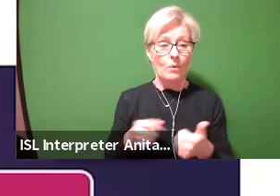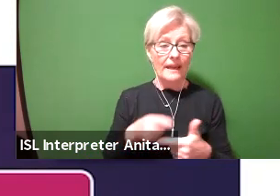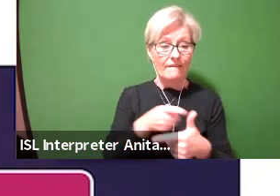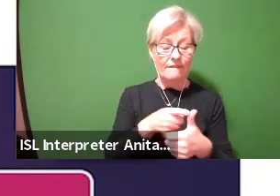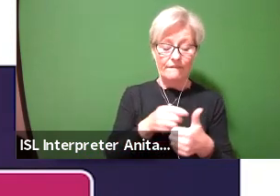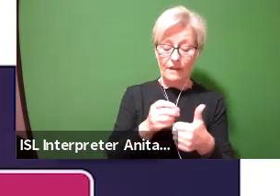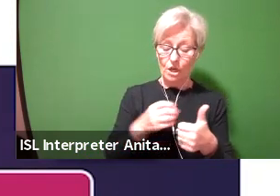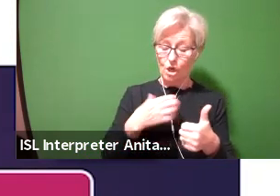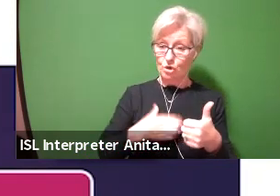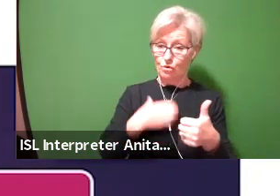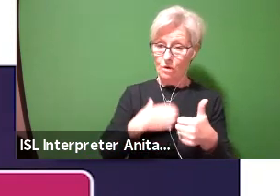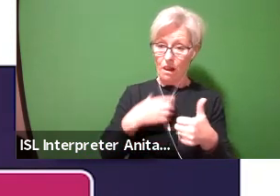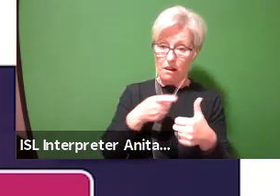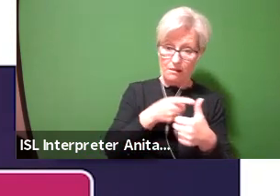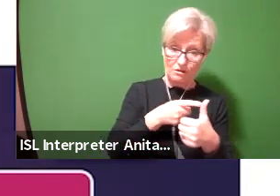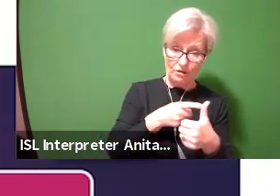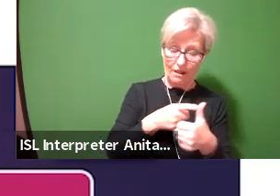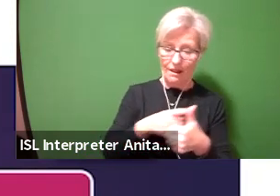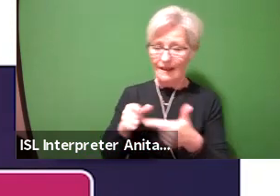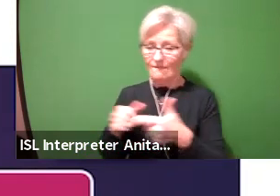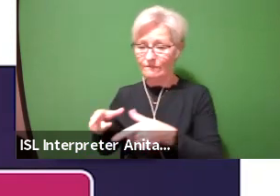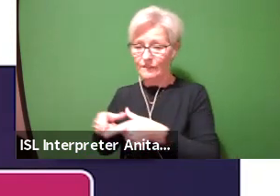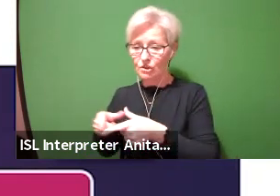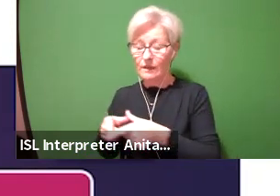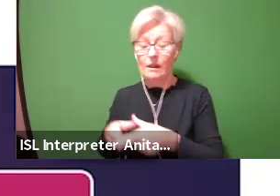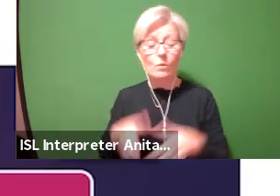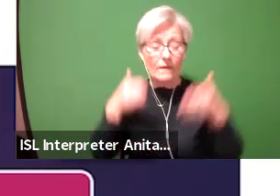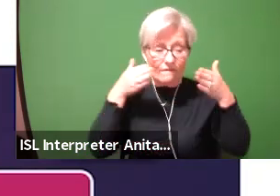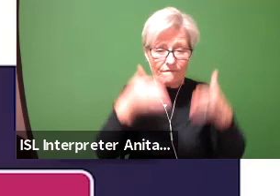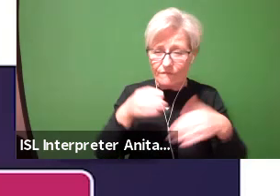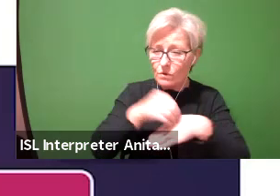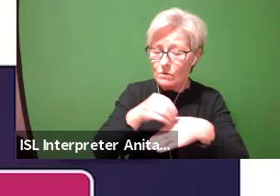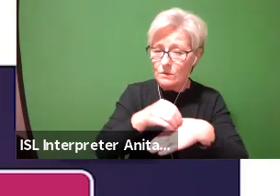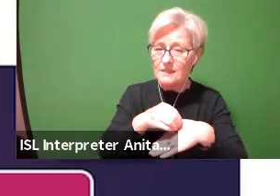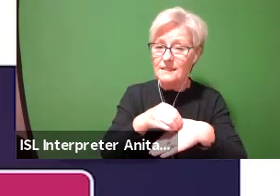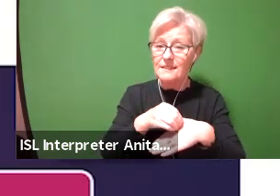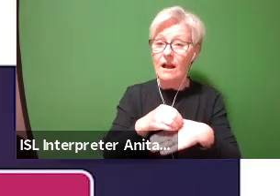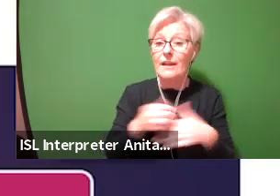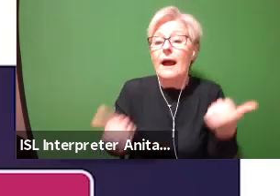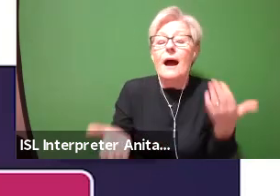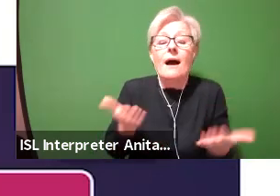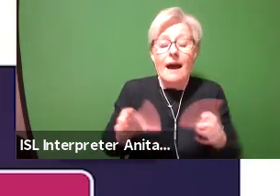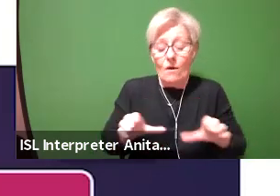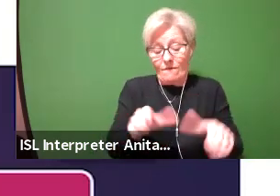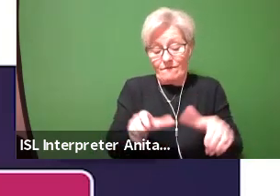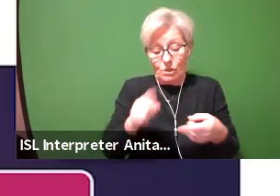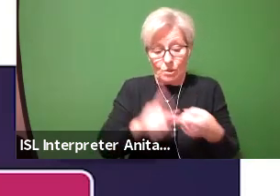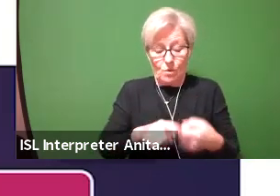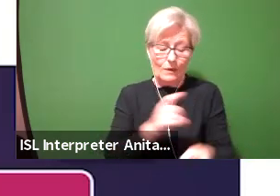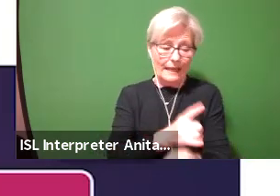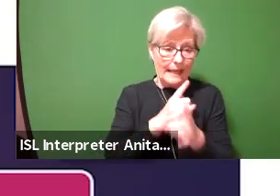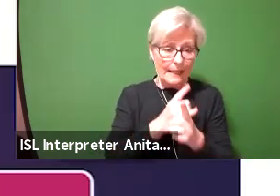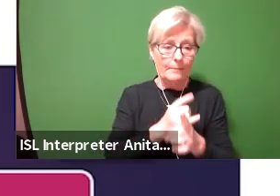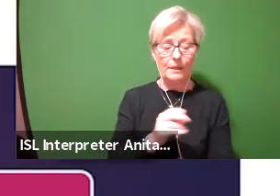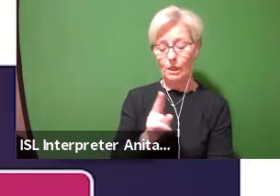symptoms. I'm going to focus on how physiotherapy can help with some of these symptoms. So the urological symptoms got to do with the urinary tract and the bladder. You can